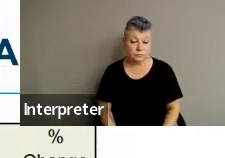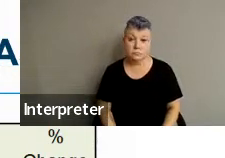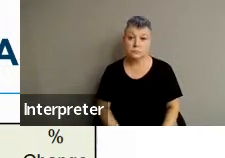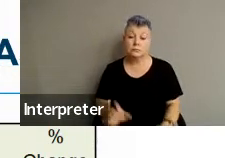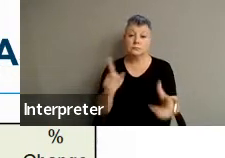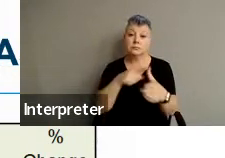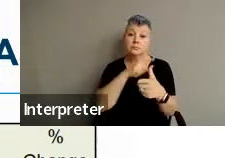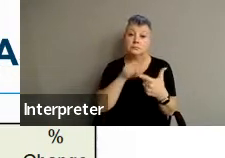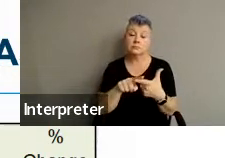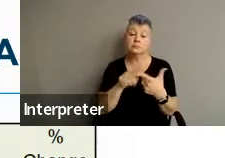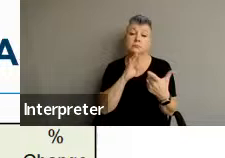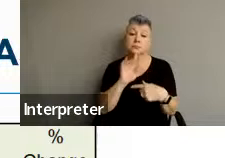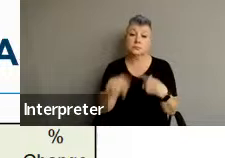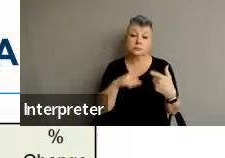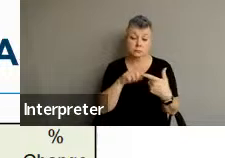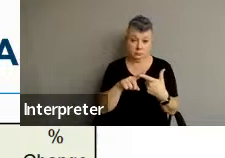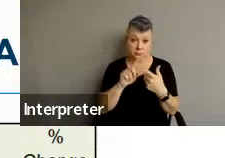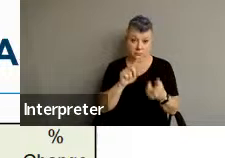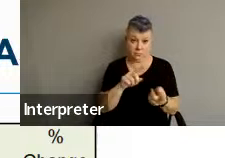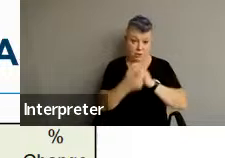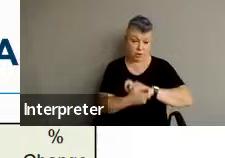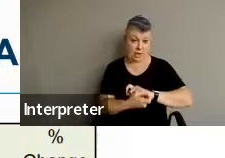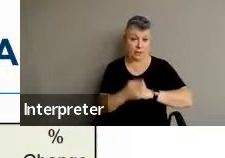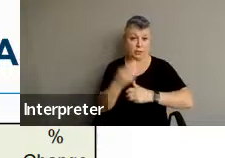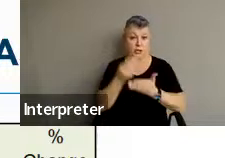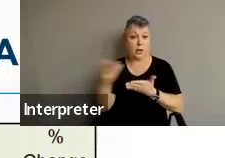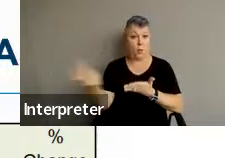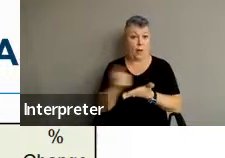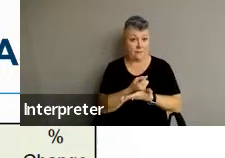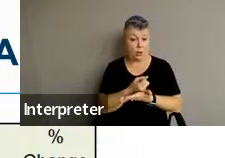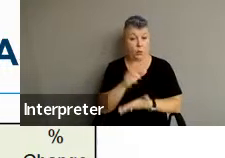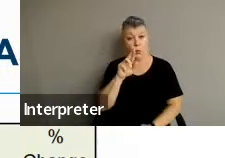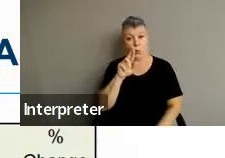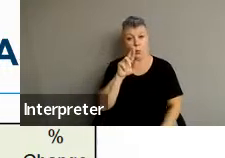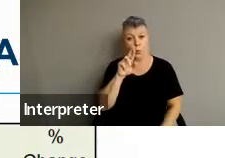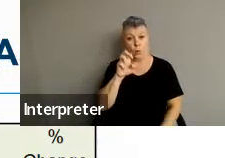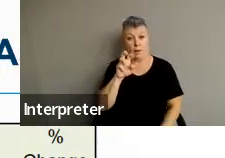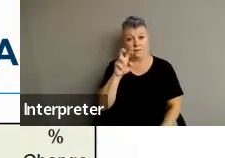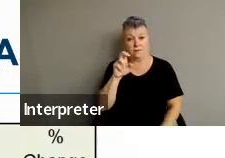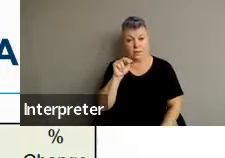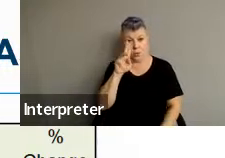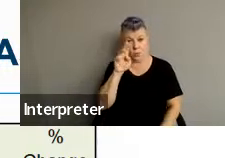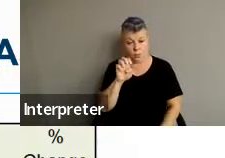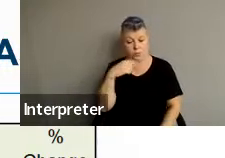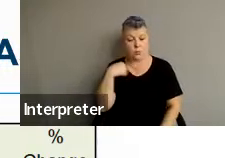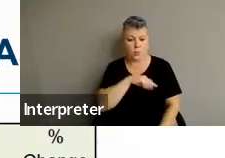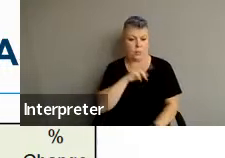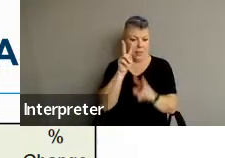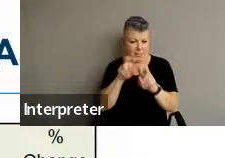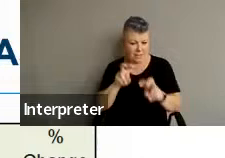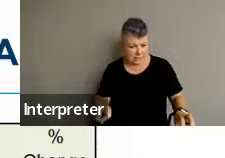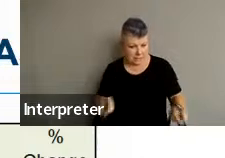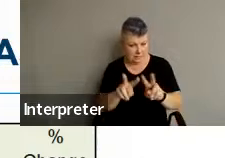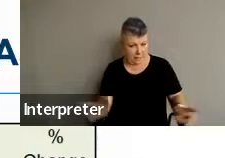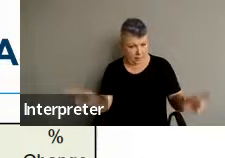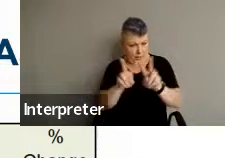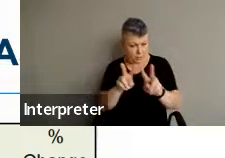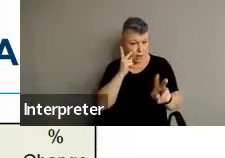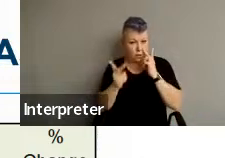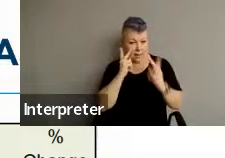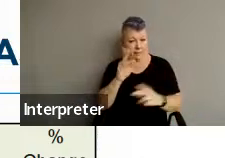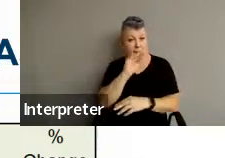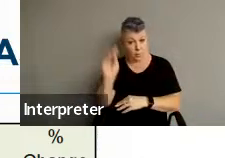Next, we'll talk about the change in revenue. So we take our assessed valuation and we look at that percentage of